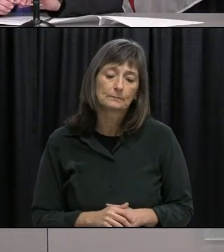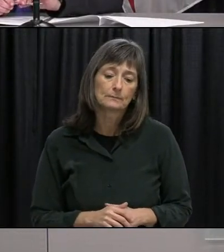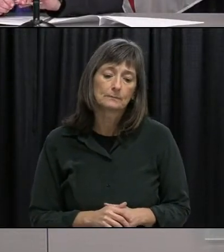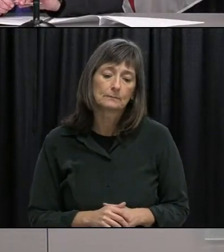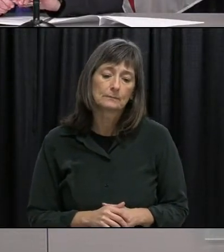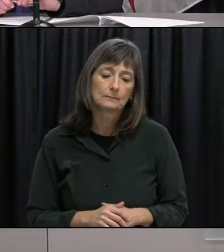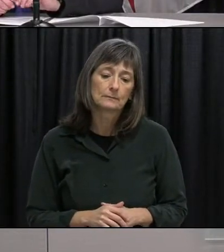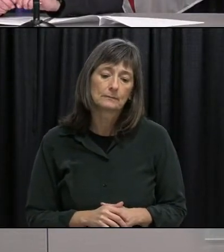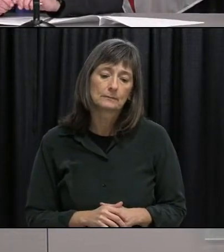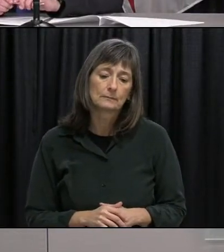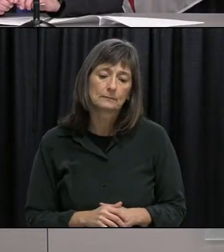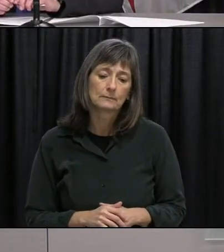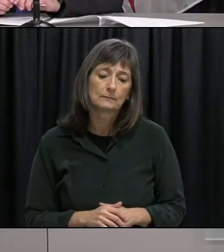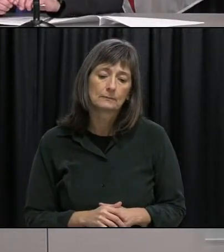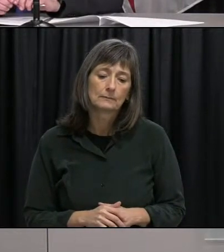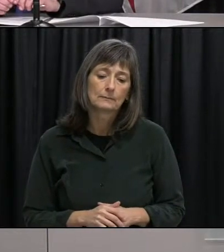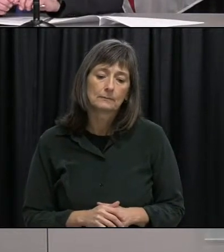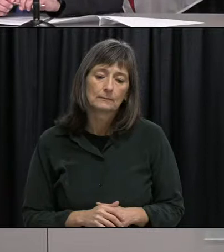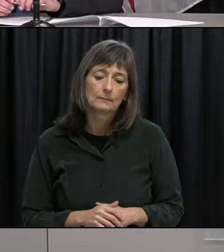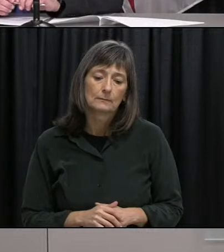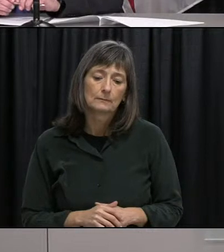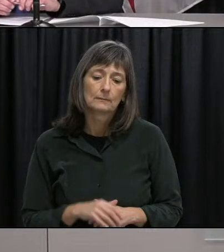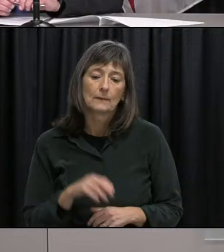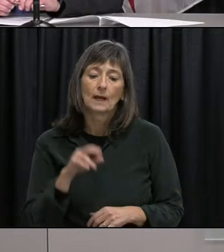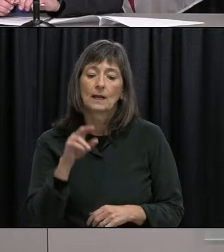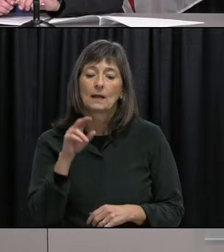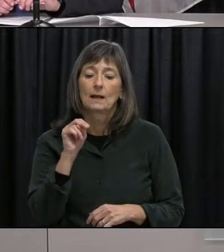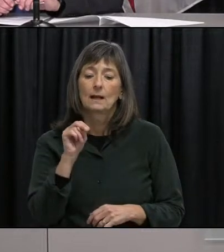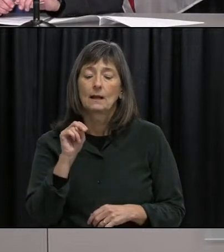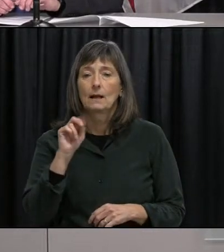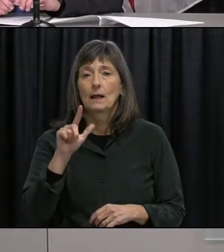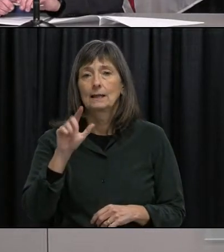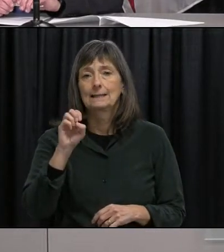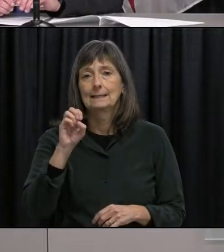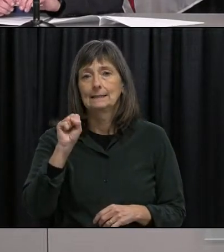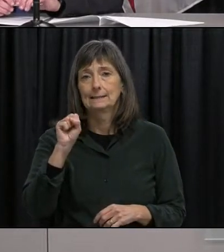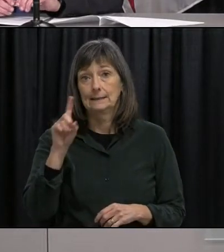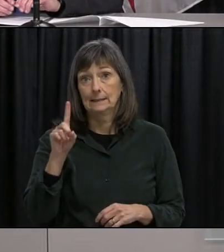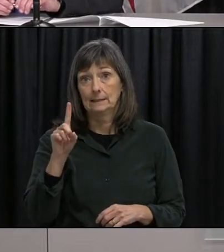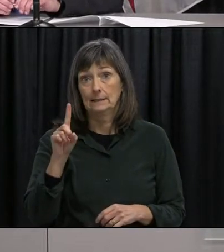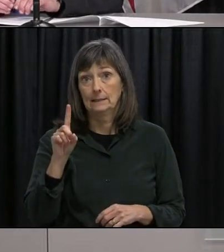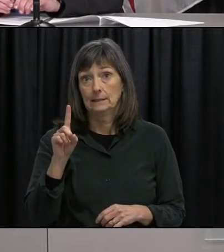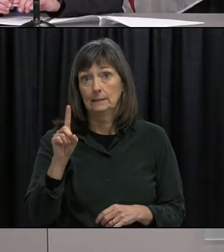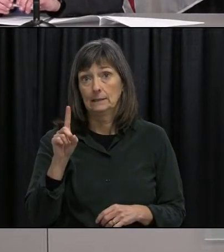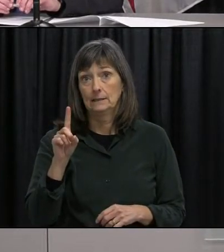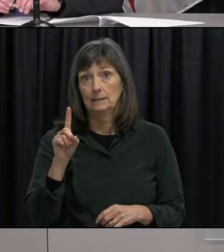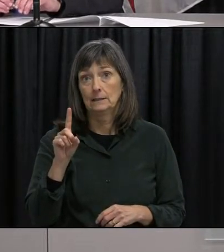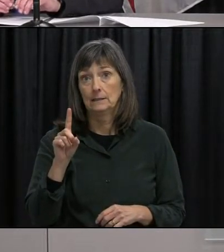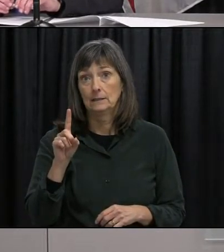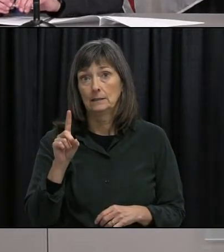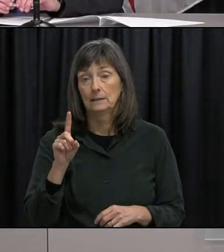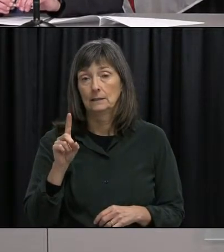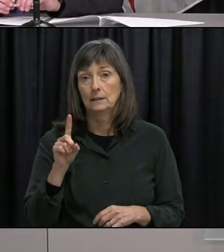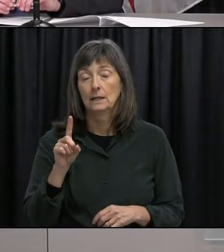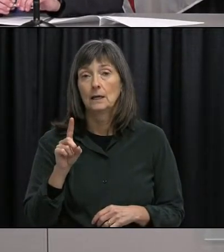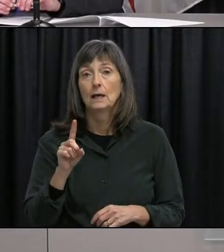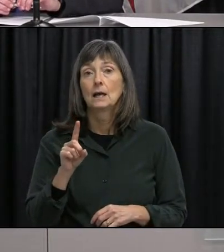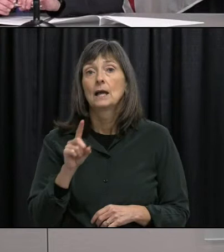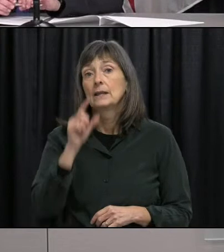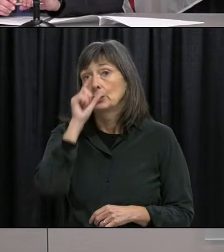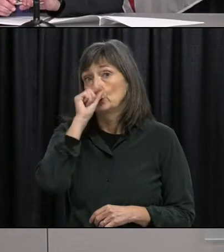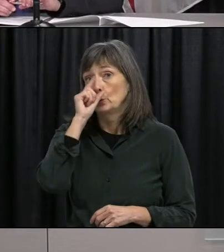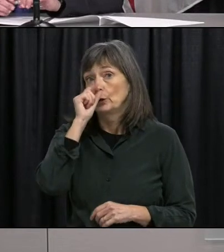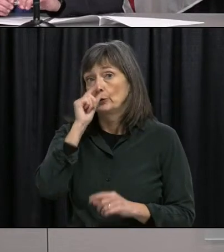question is for Mr. Stack. The NLESB put out a notice from Dan O'Brien on